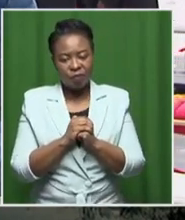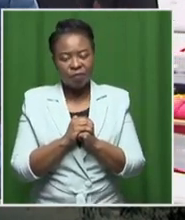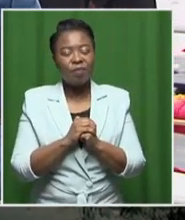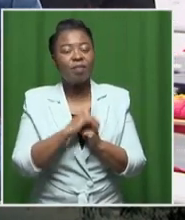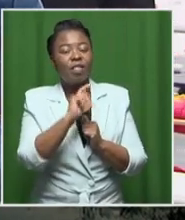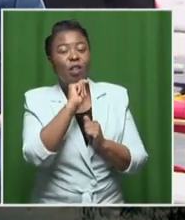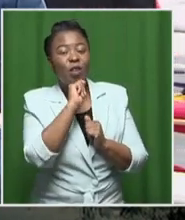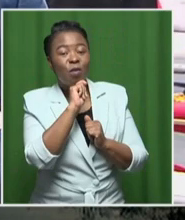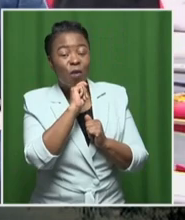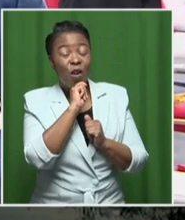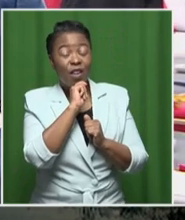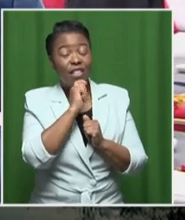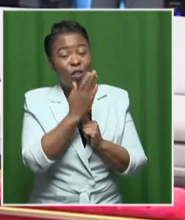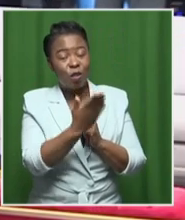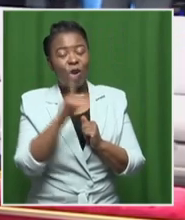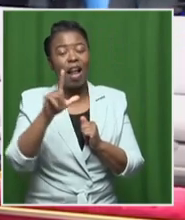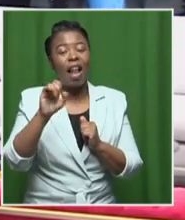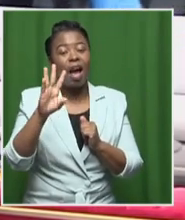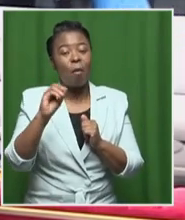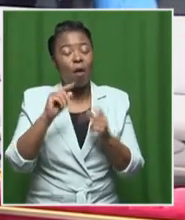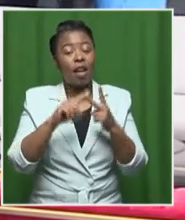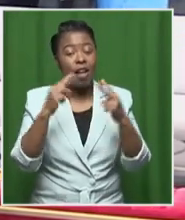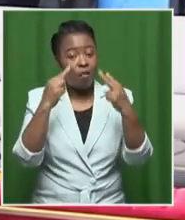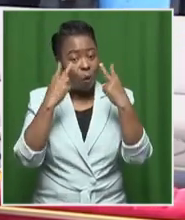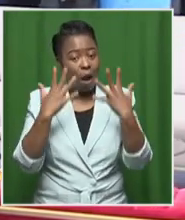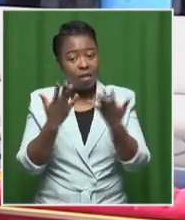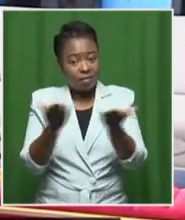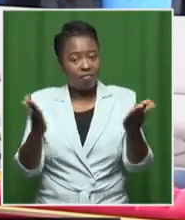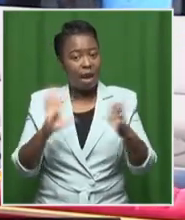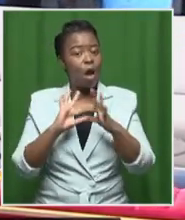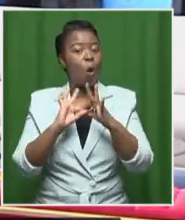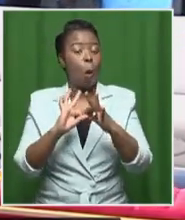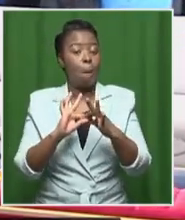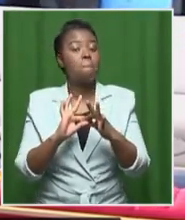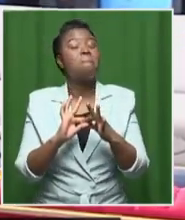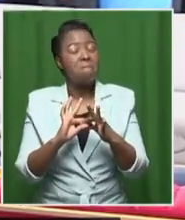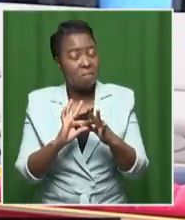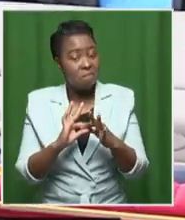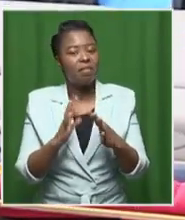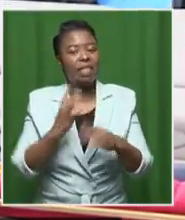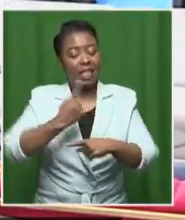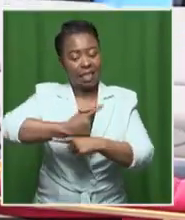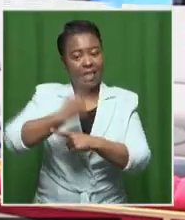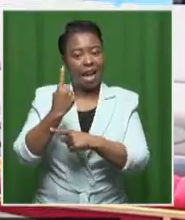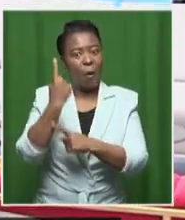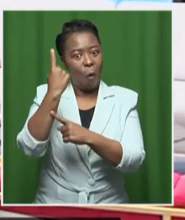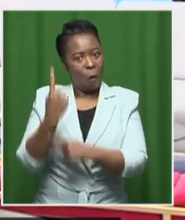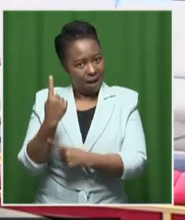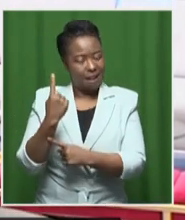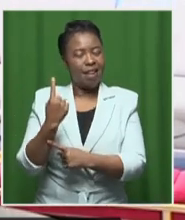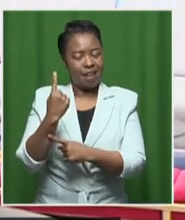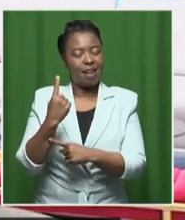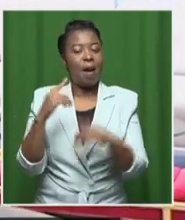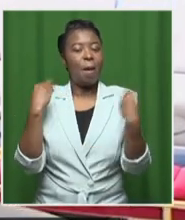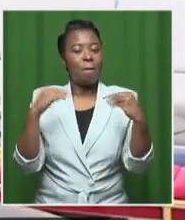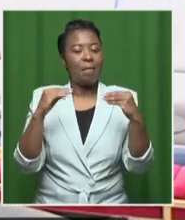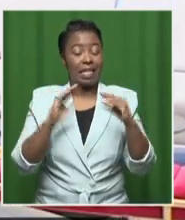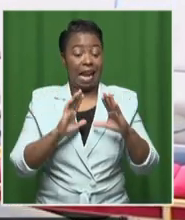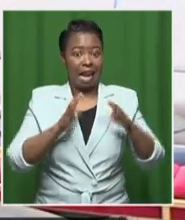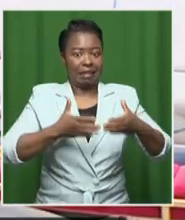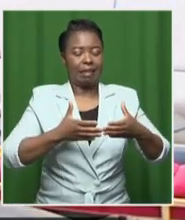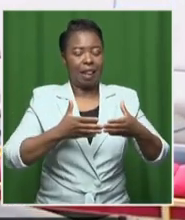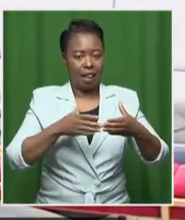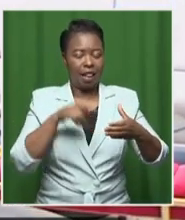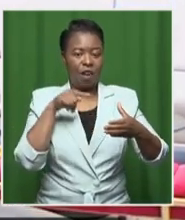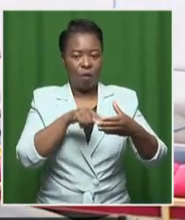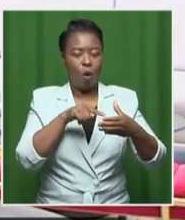A very good morning to you, Lebu, and to our viewers at home. Today, of course, marking day one of the BRICS Business Council in the lead up to